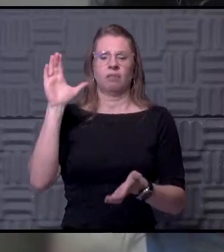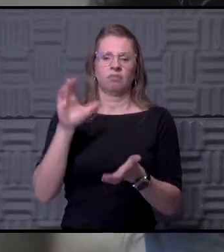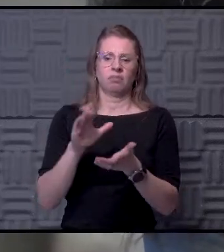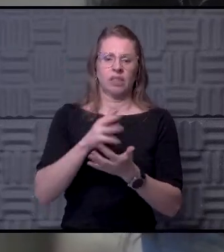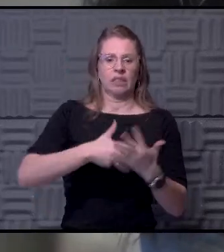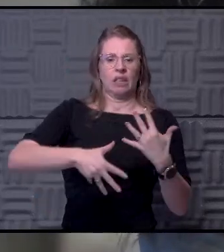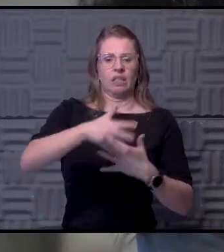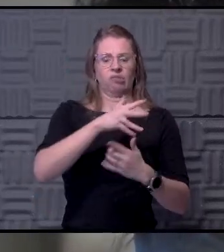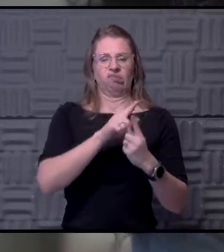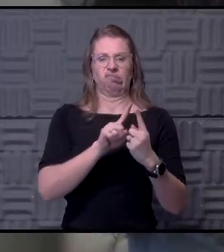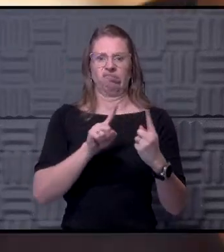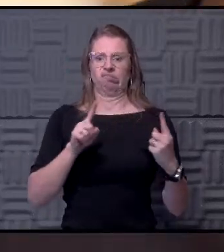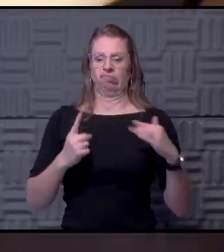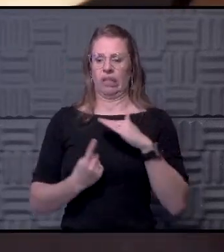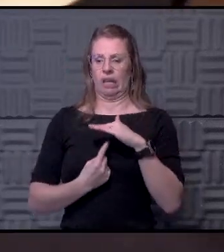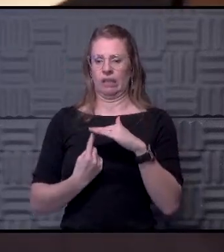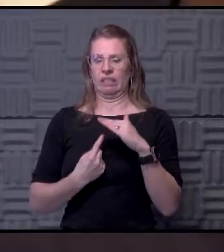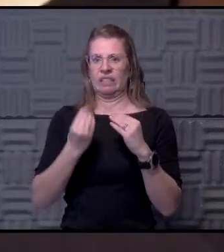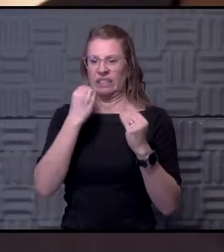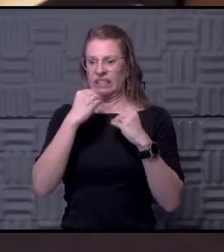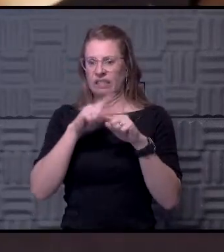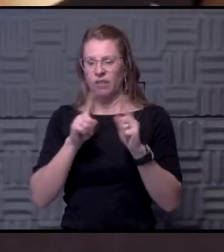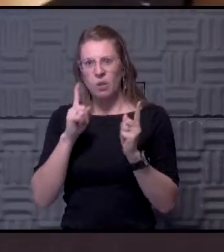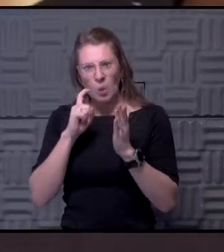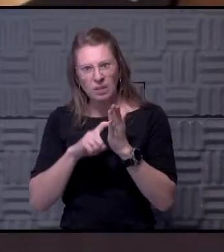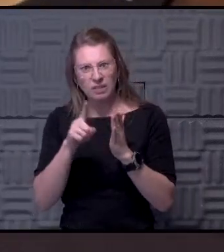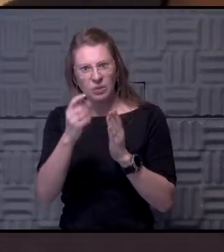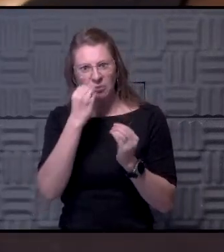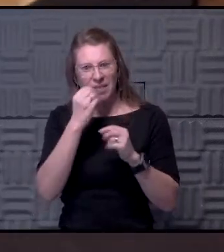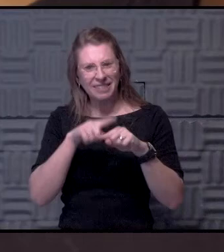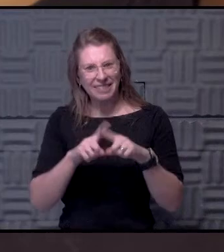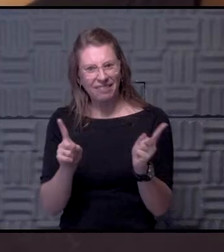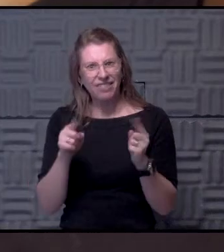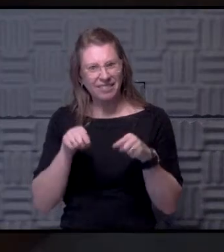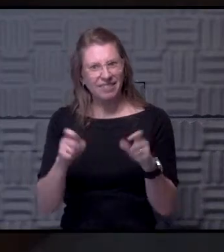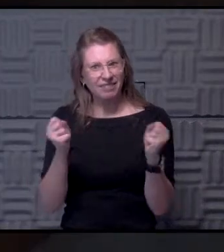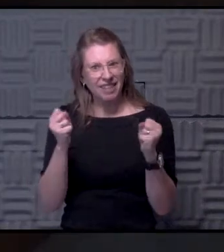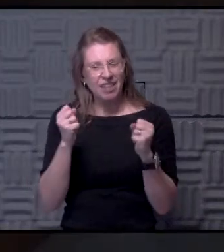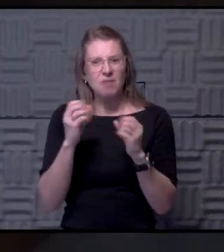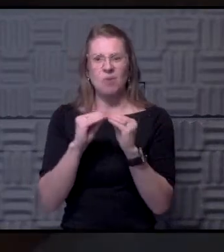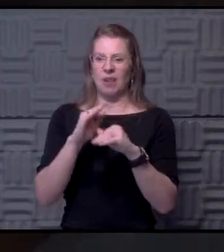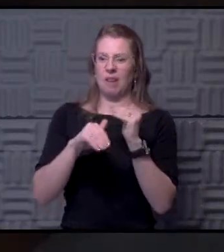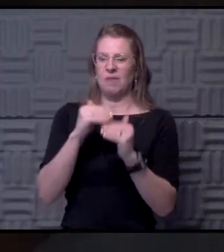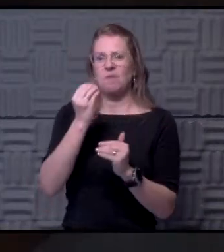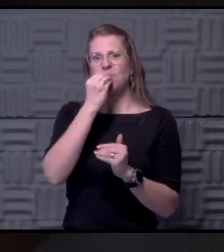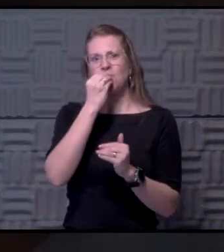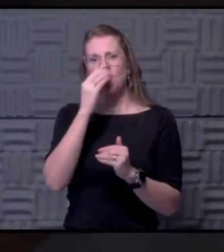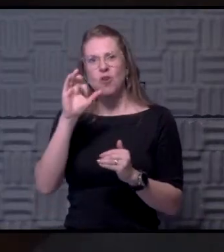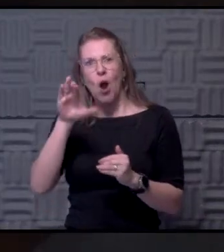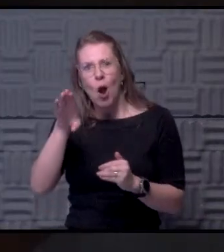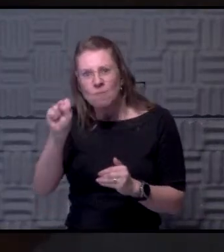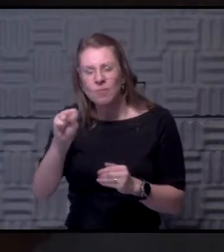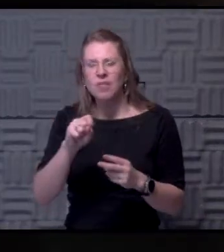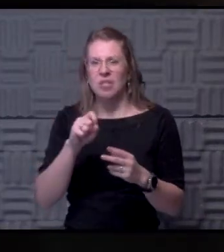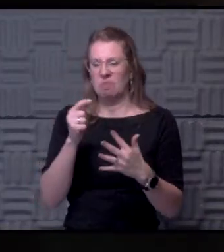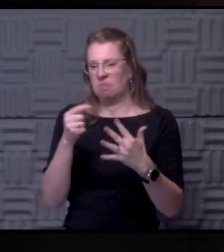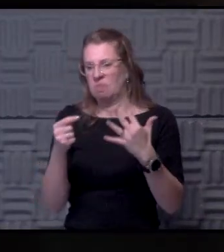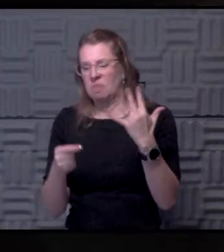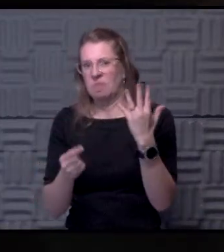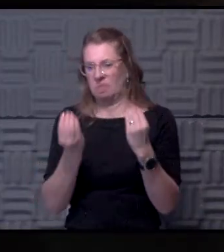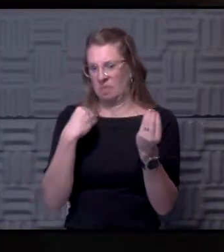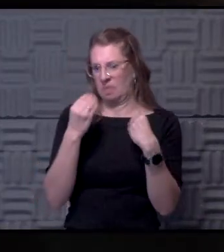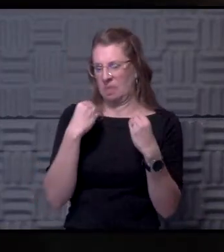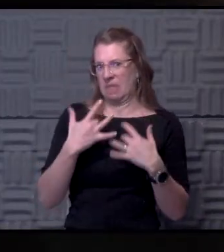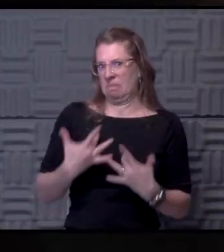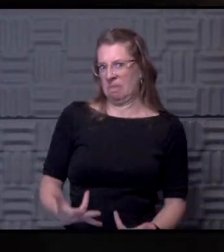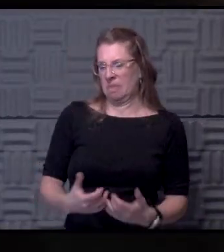socially. We eat differently. Have you ever noticed how you eat differently in the winter? More comfort foods, carbohydrates, things like that. So all